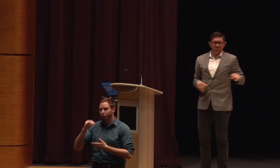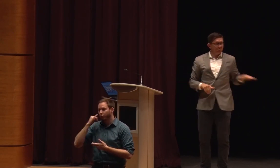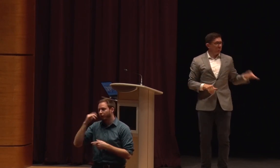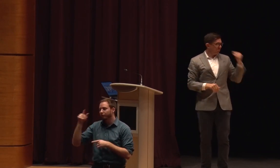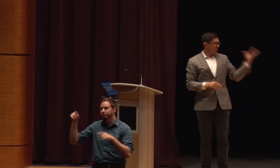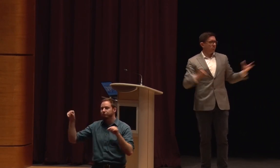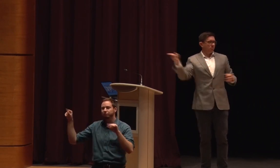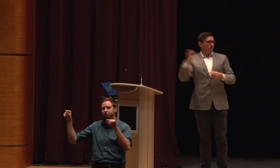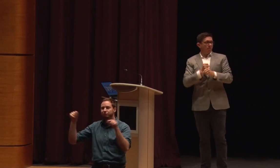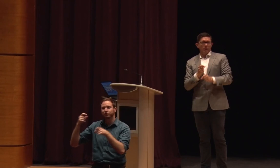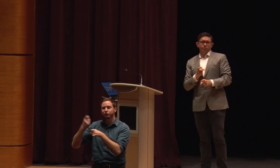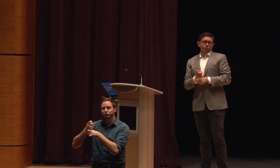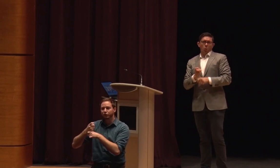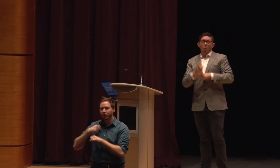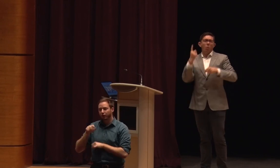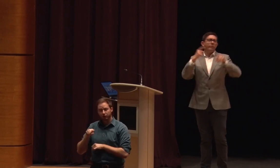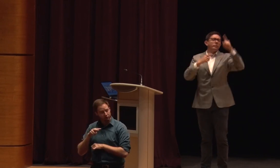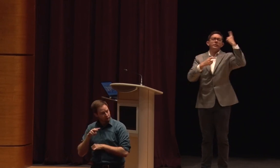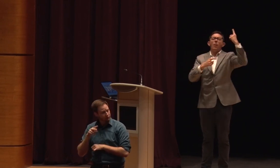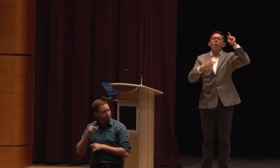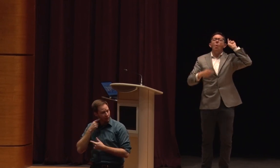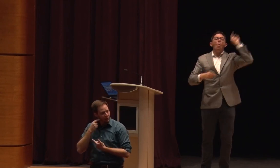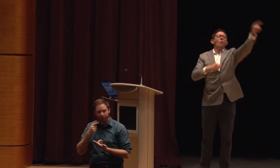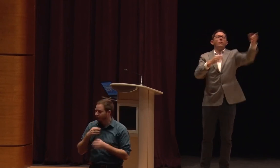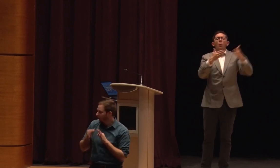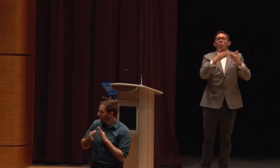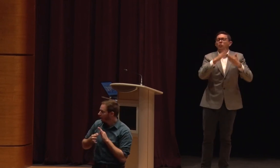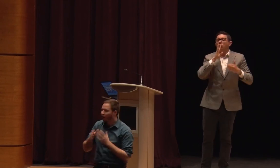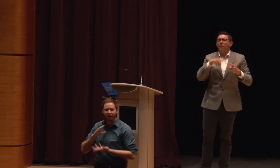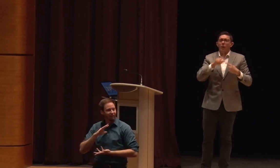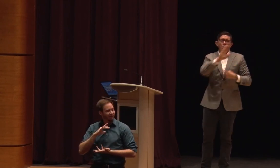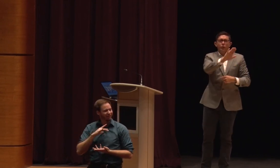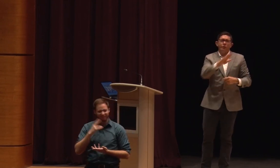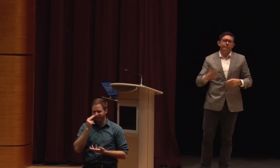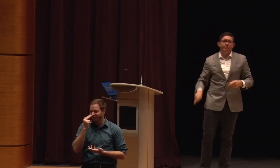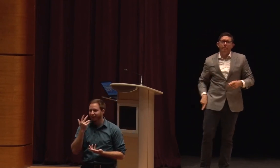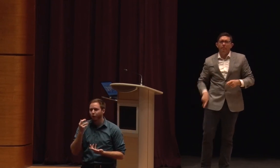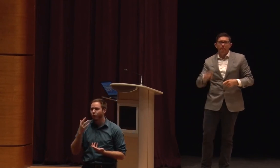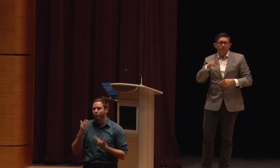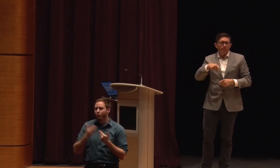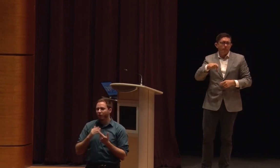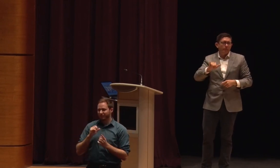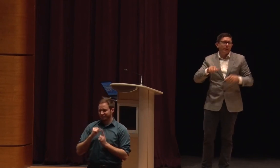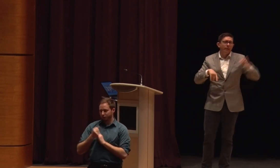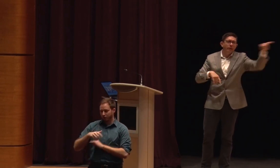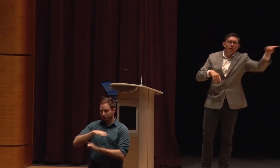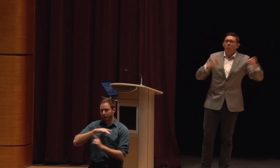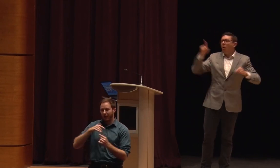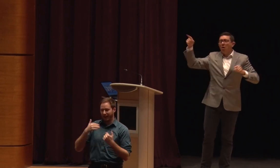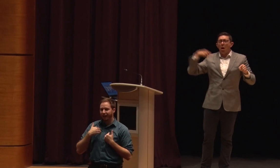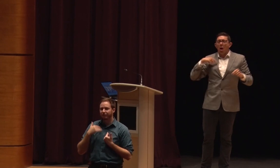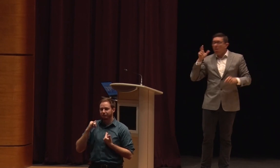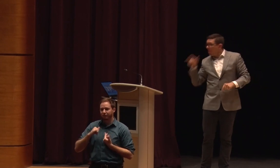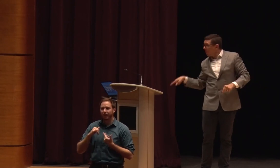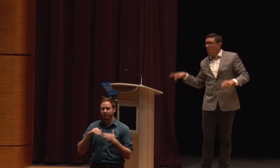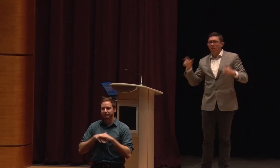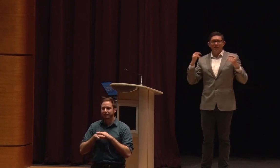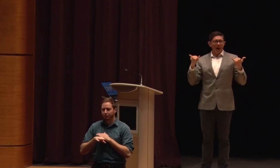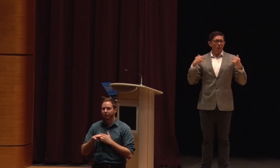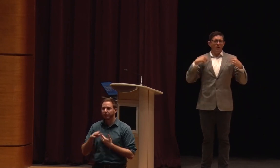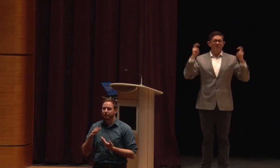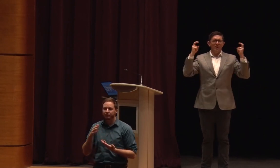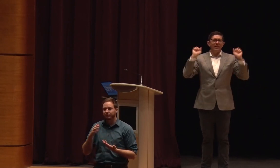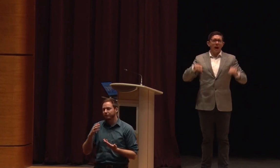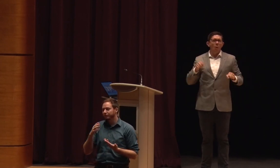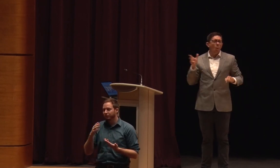making jokes, I'm able to look at my interpreter, or they're able to let me know that something's going on. If they're talking about their